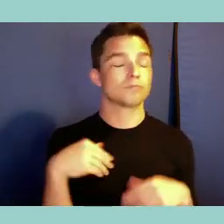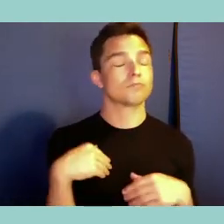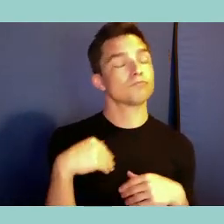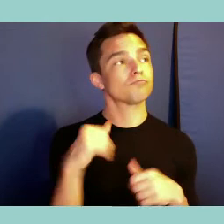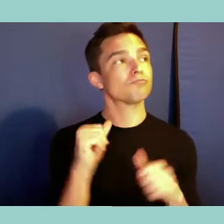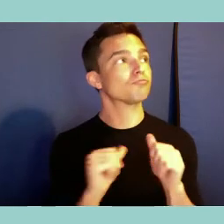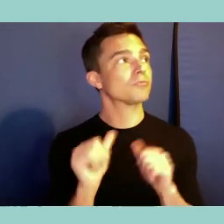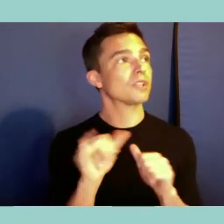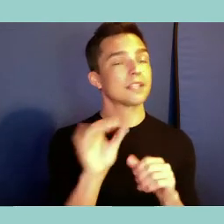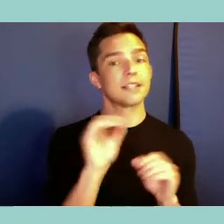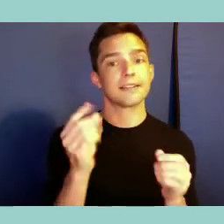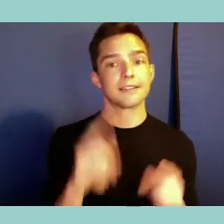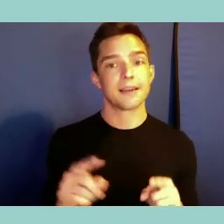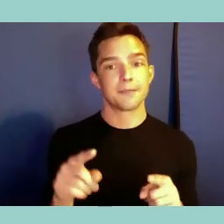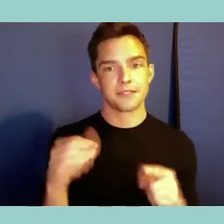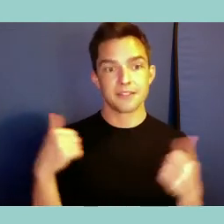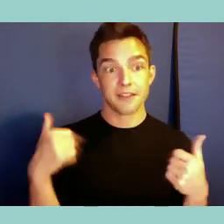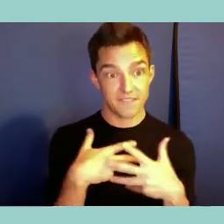You see,